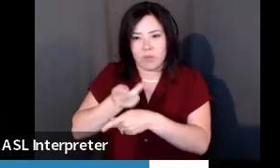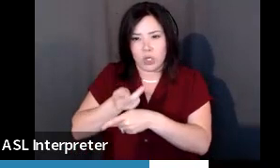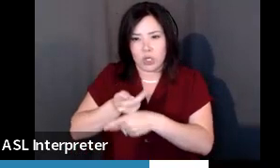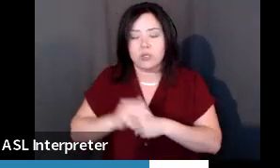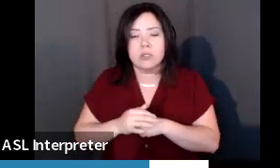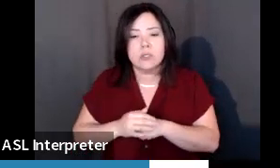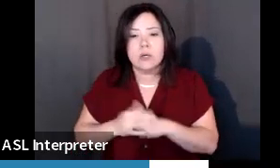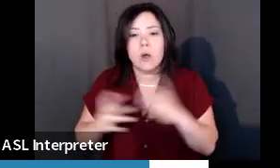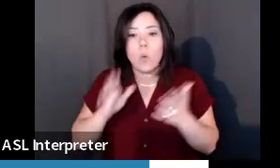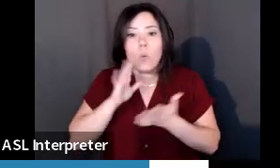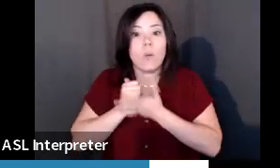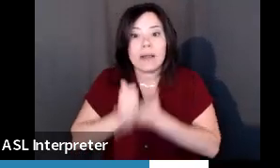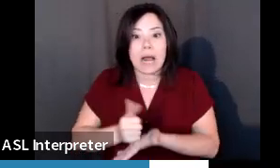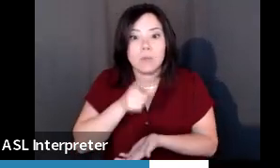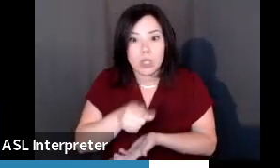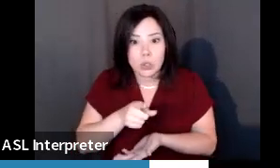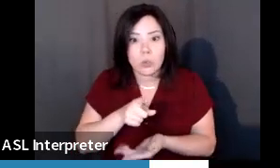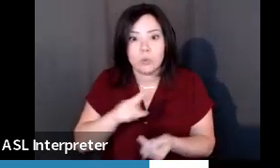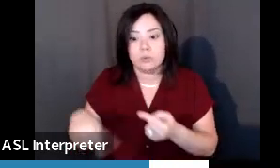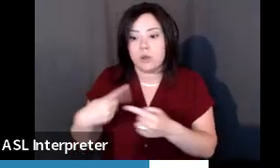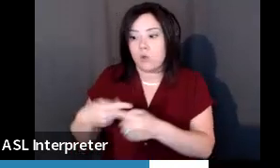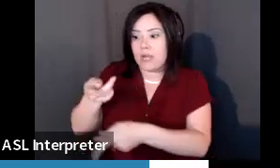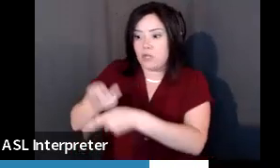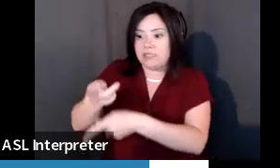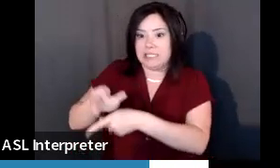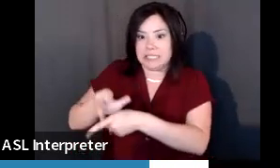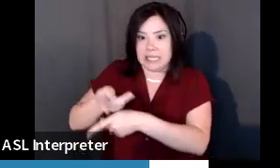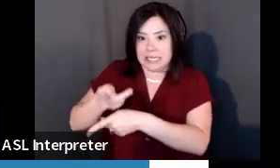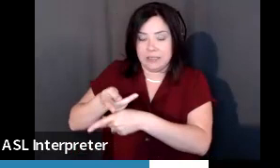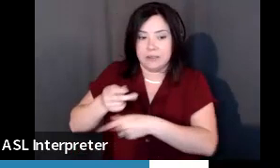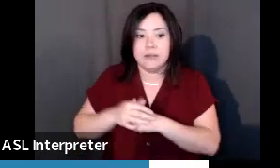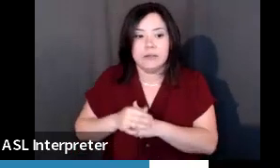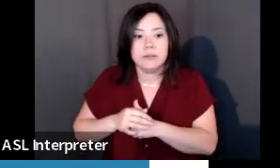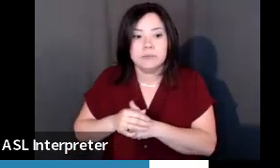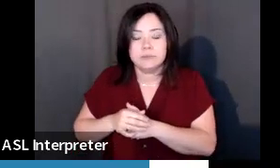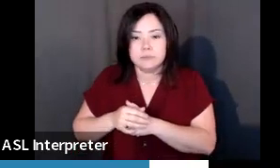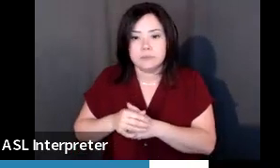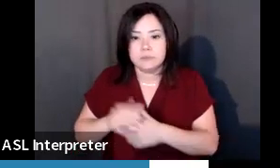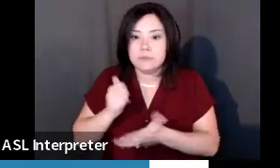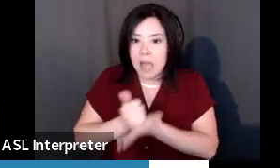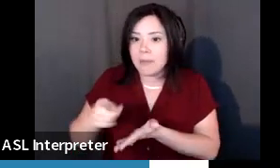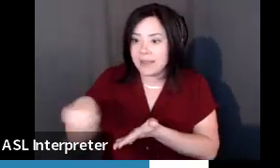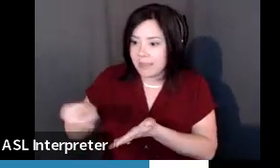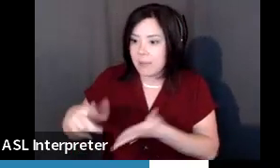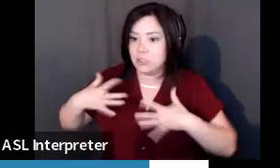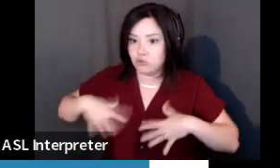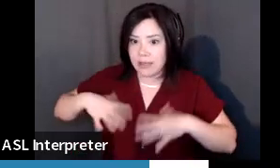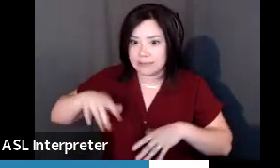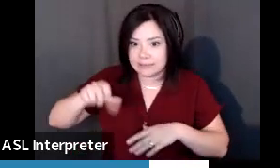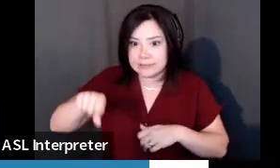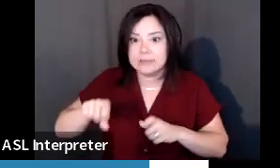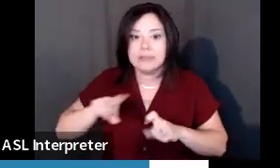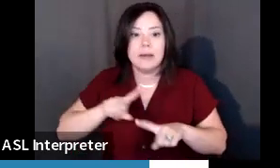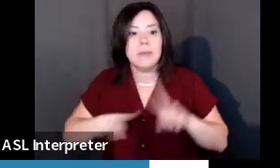help you as you are assisting that individual with a disability, helping to get them dressed, but maybe with